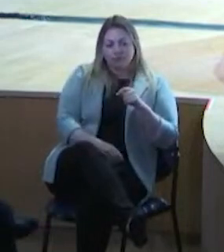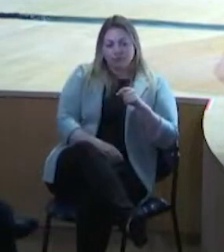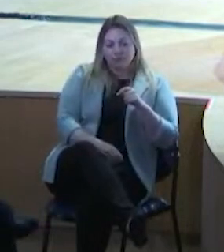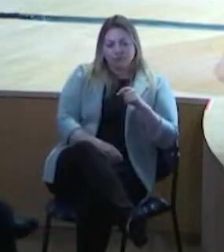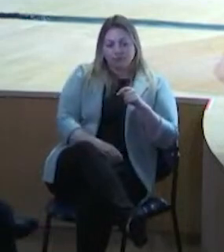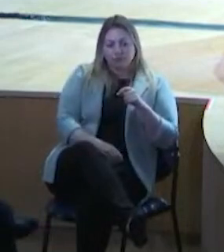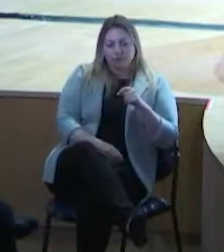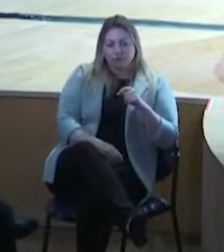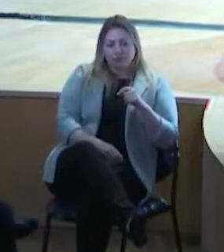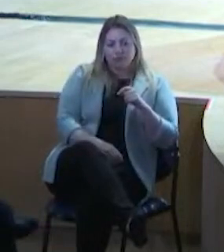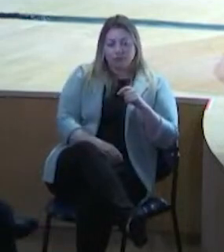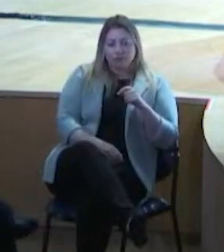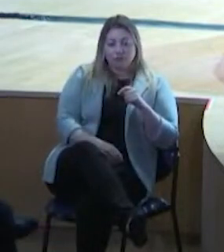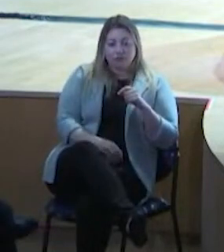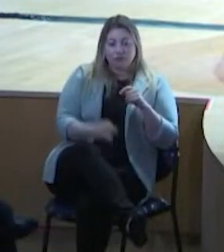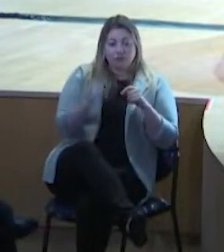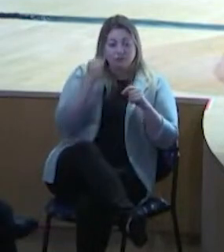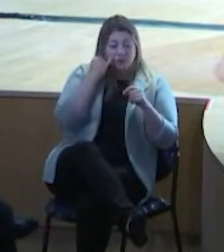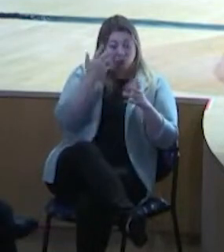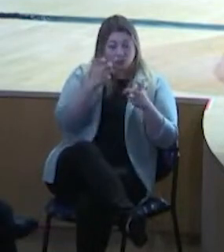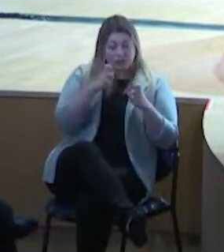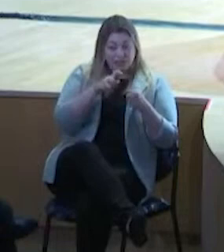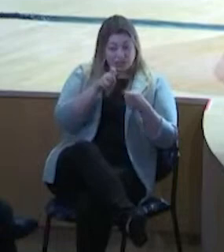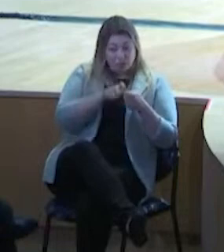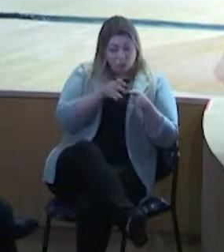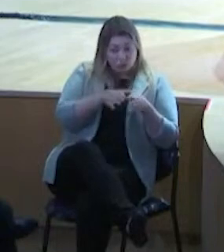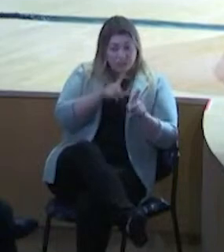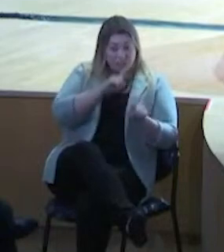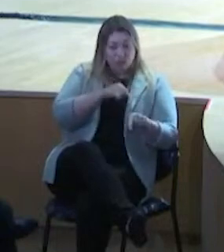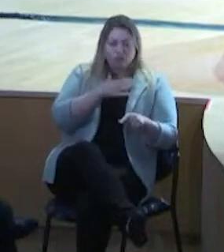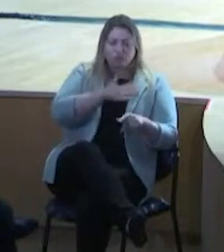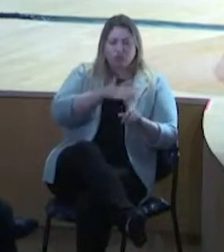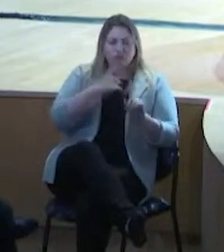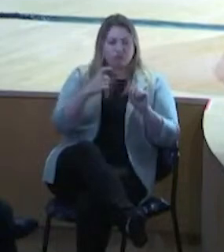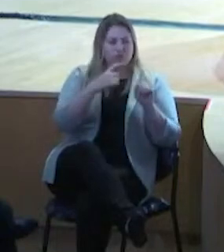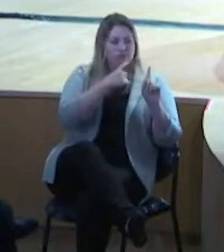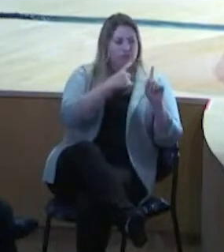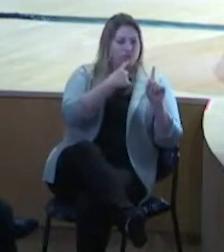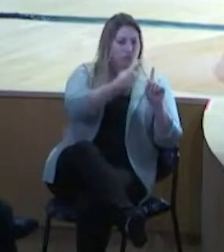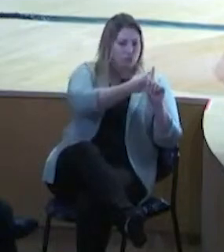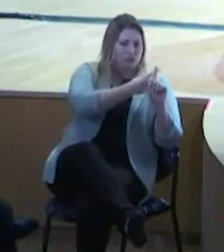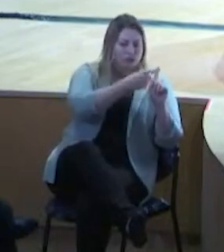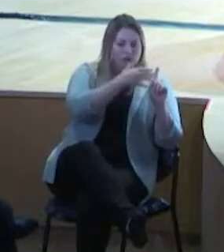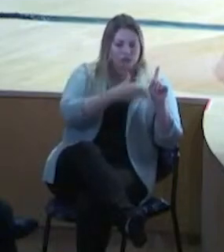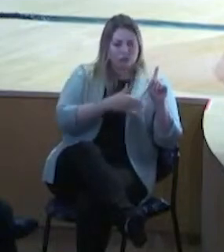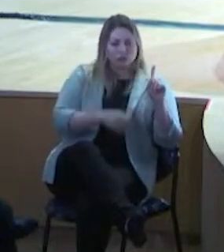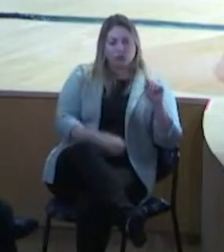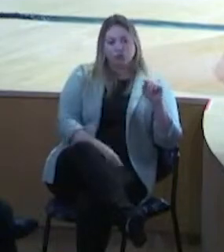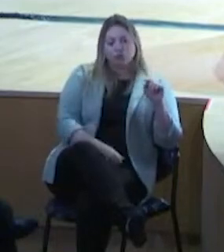And if you want a particular person to answer it, please direct the question to that person.